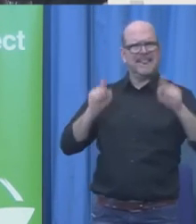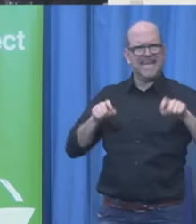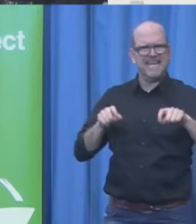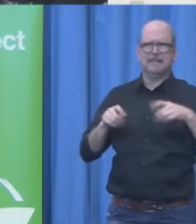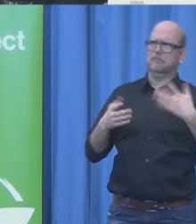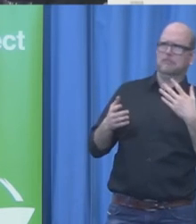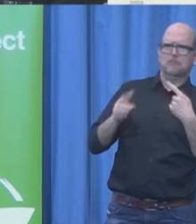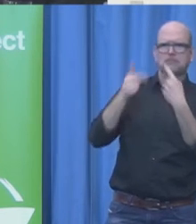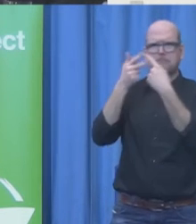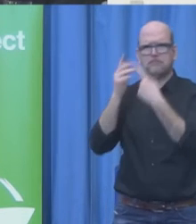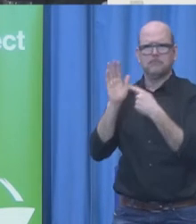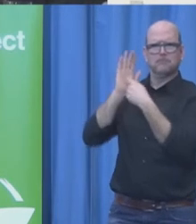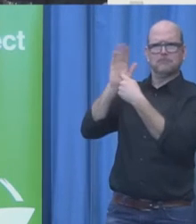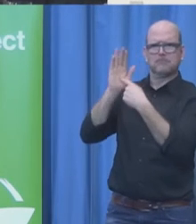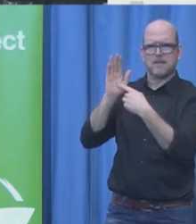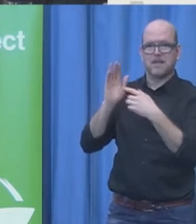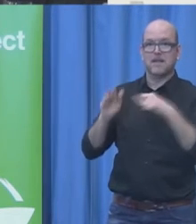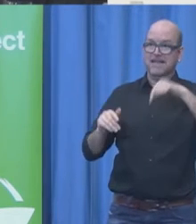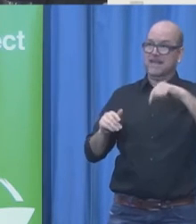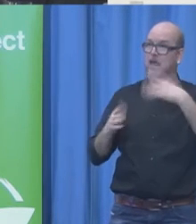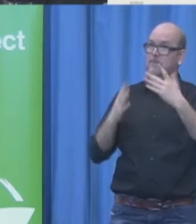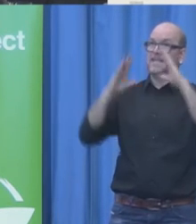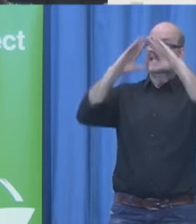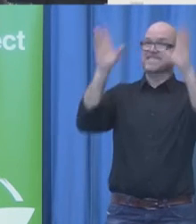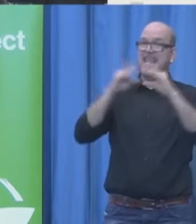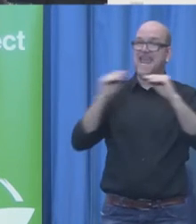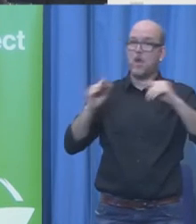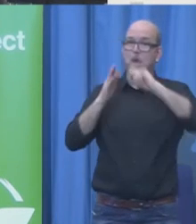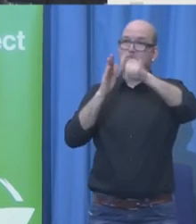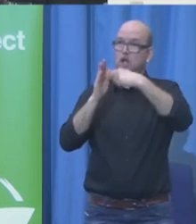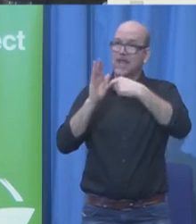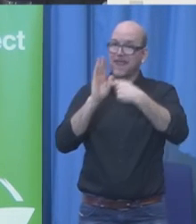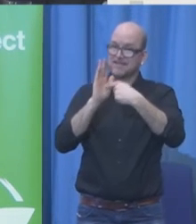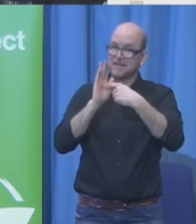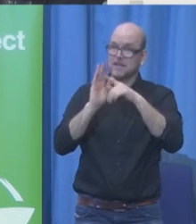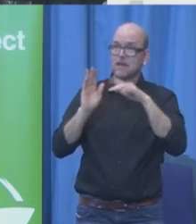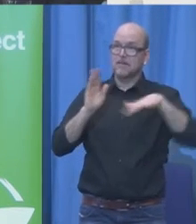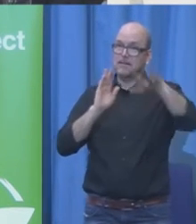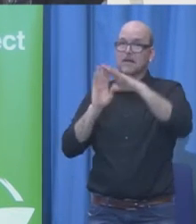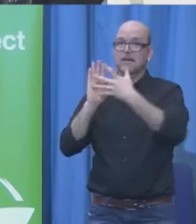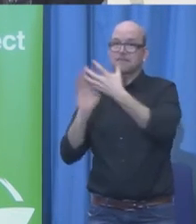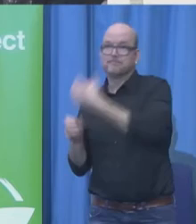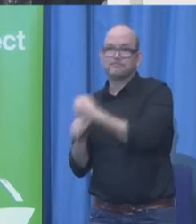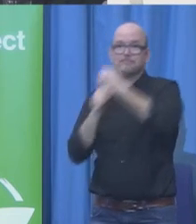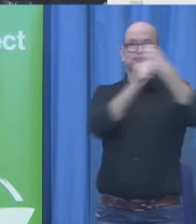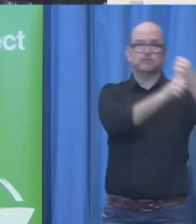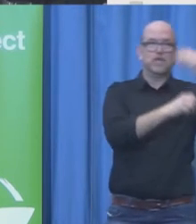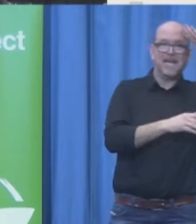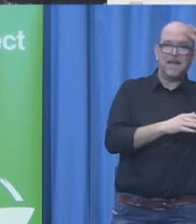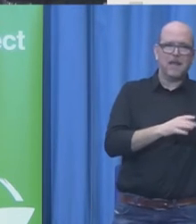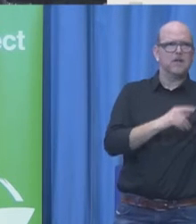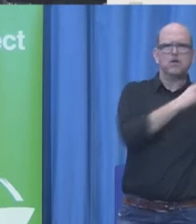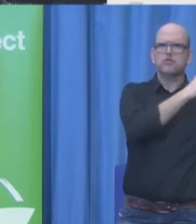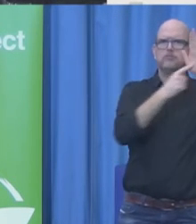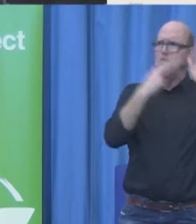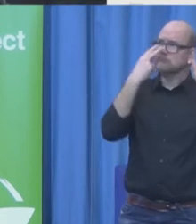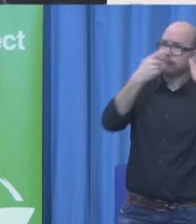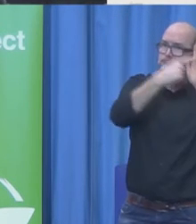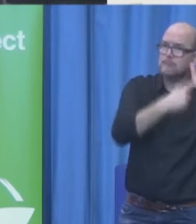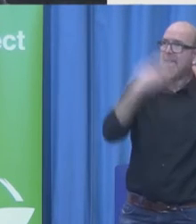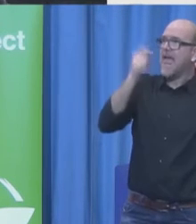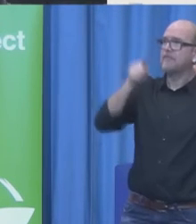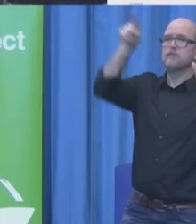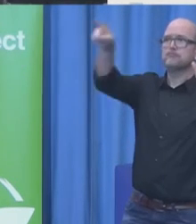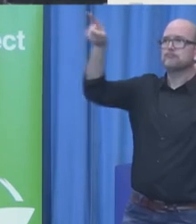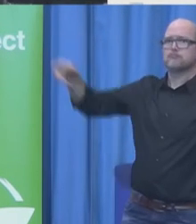with business and use role models of businesses that have been successfully ran and have successful people within